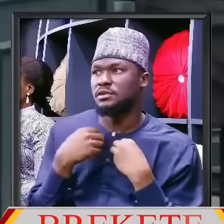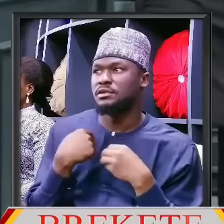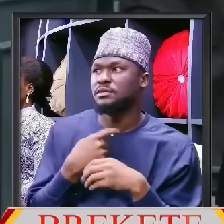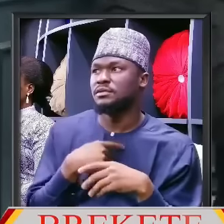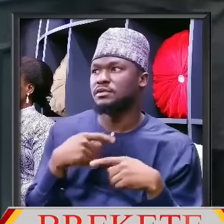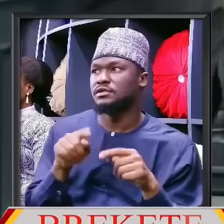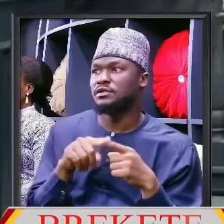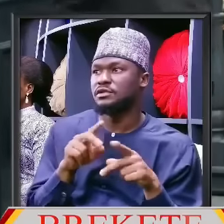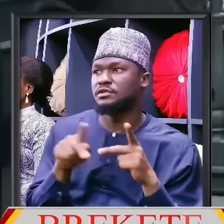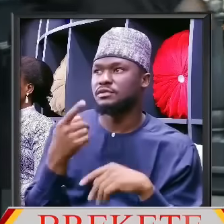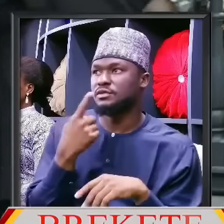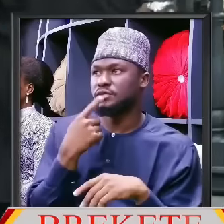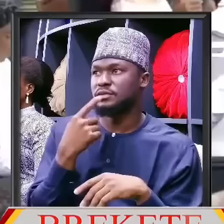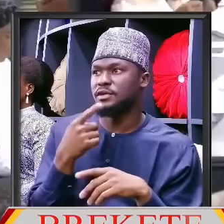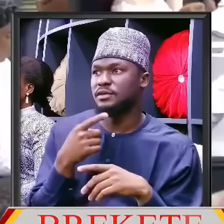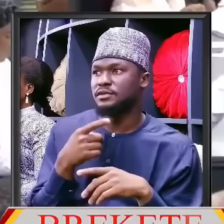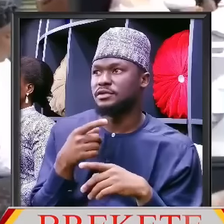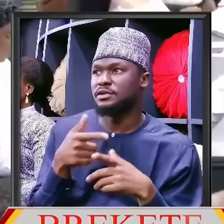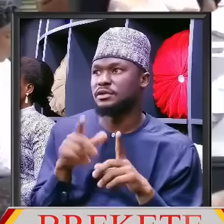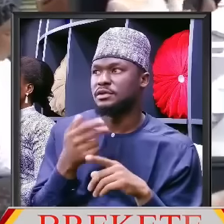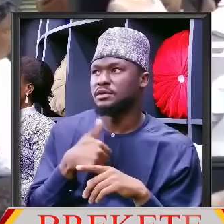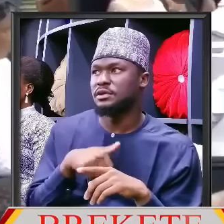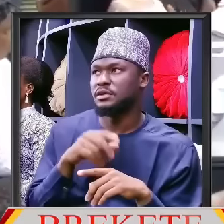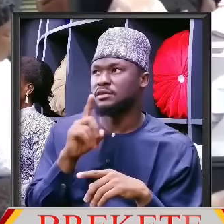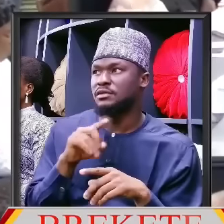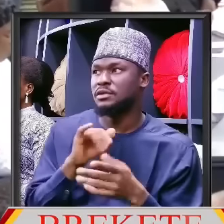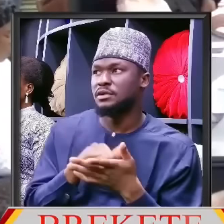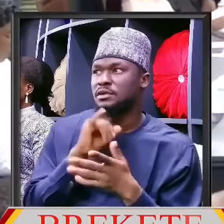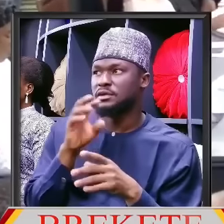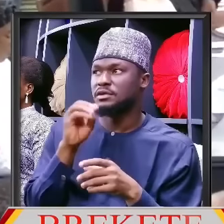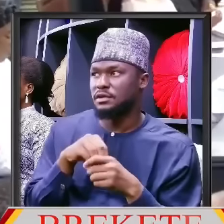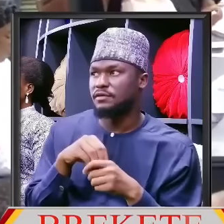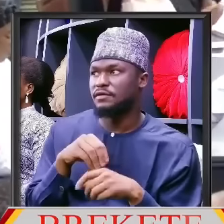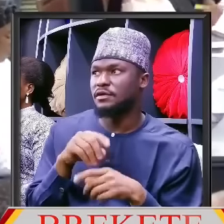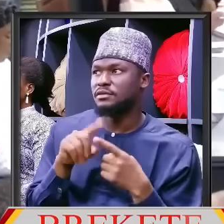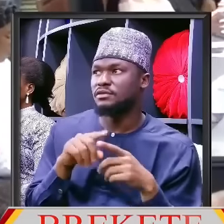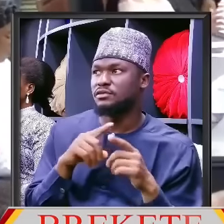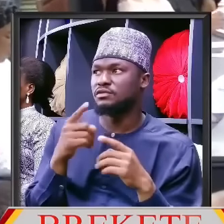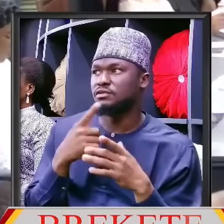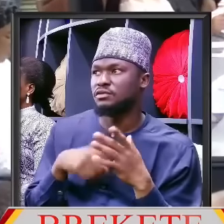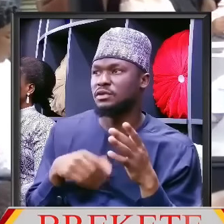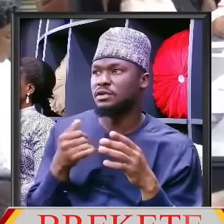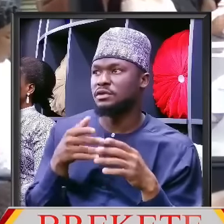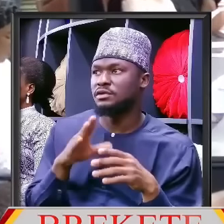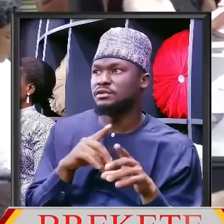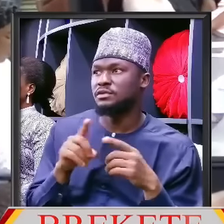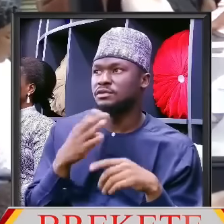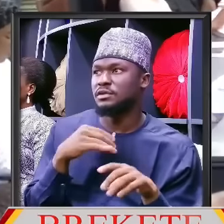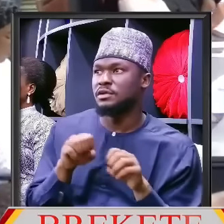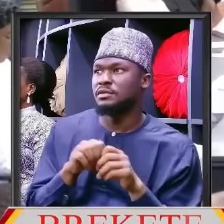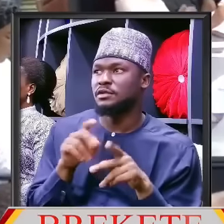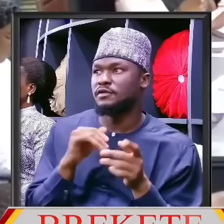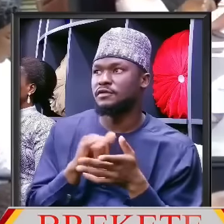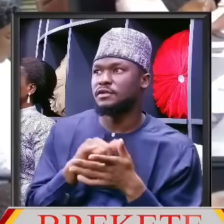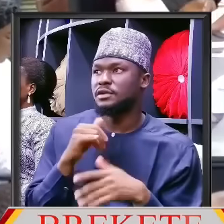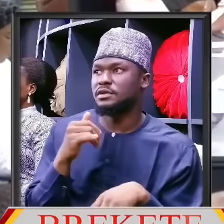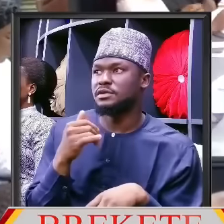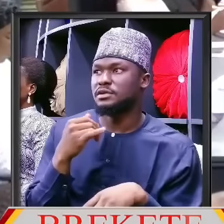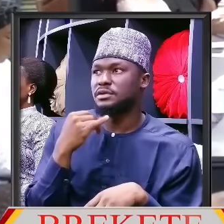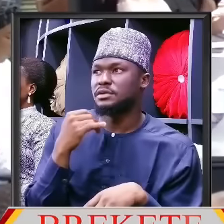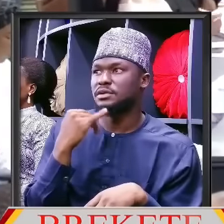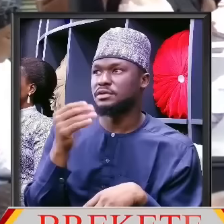try, we put mouth, make everybody where they involved do what they supposed do. And even people will be saying